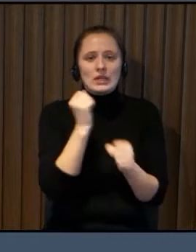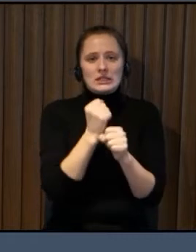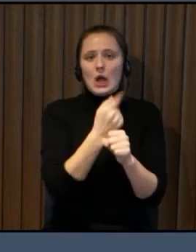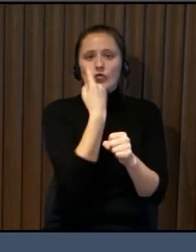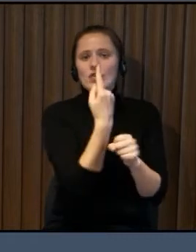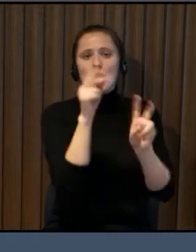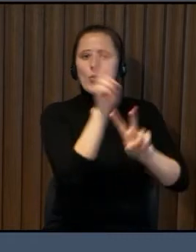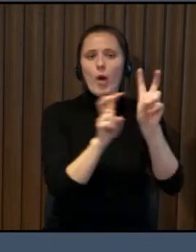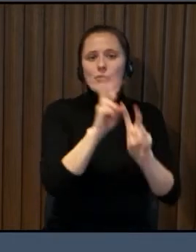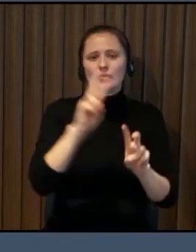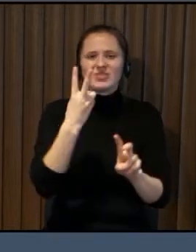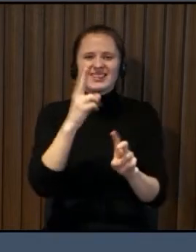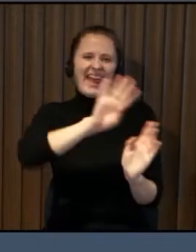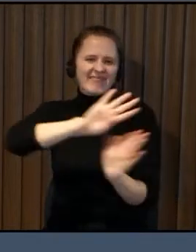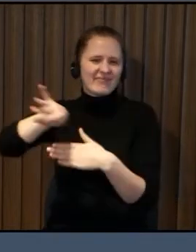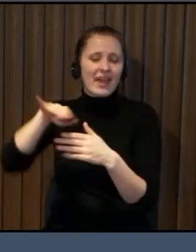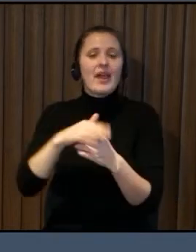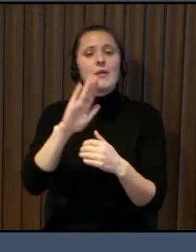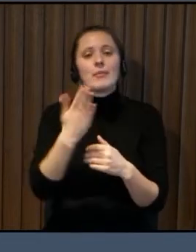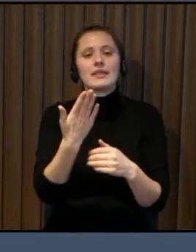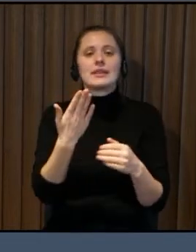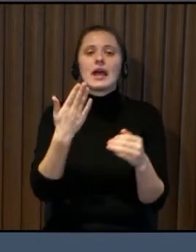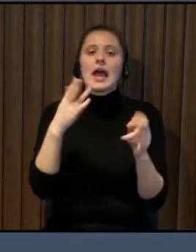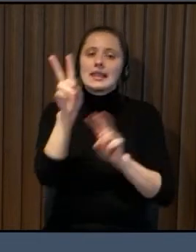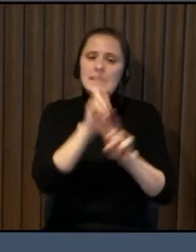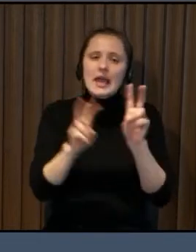to find a way how to